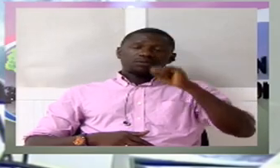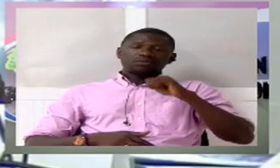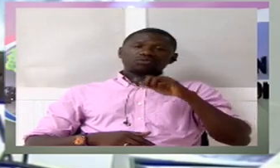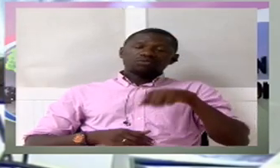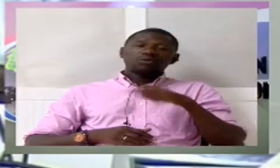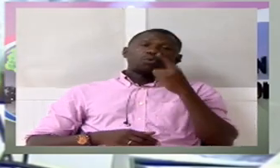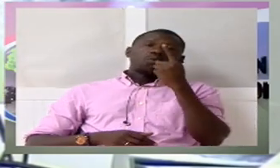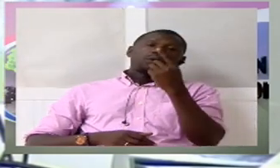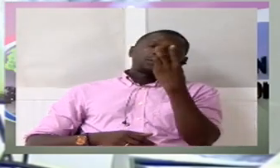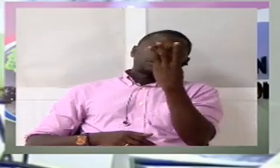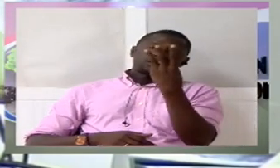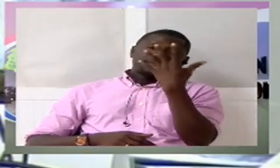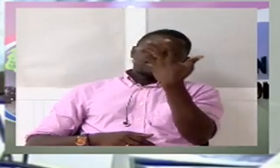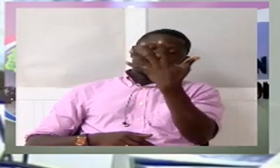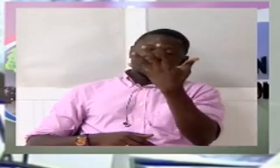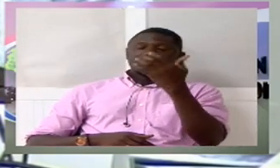And